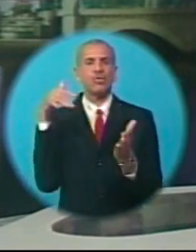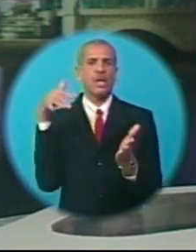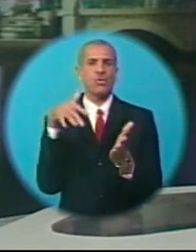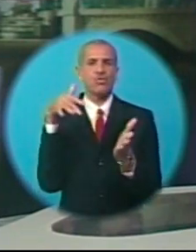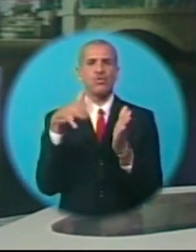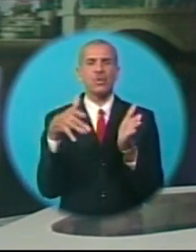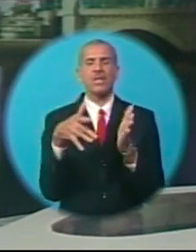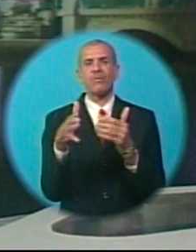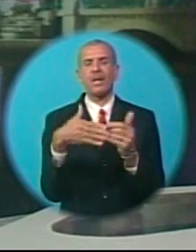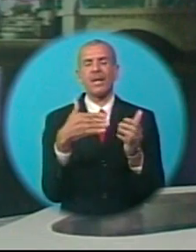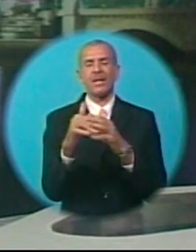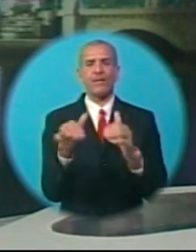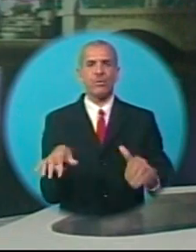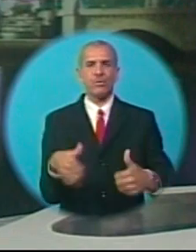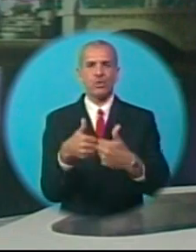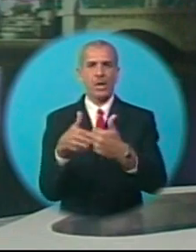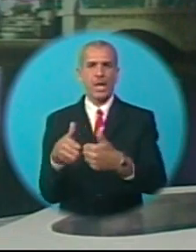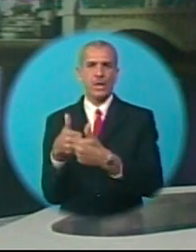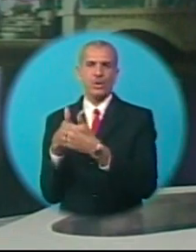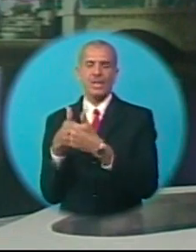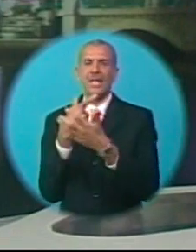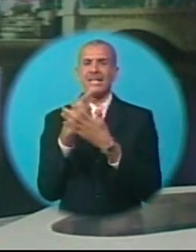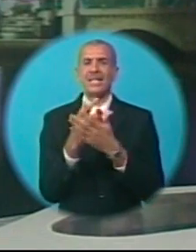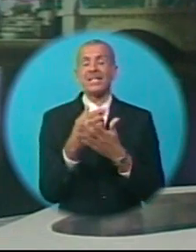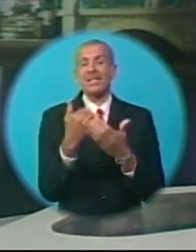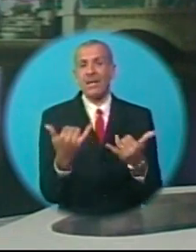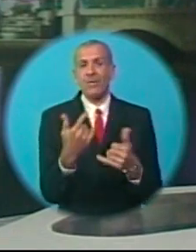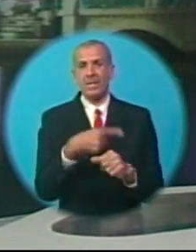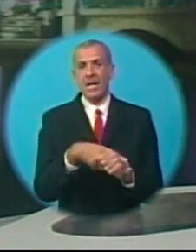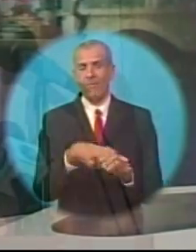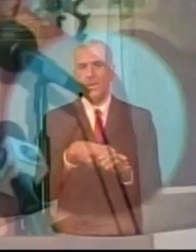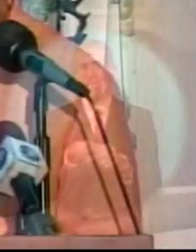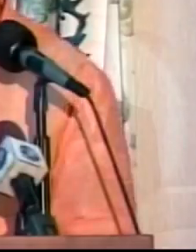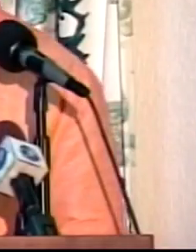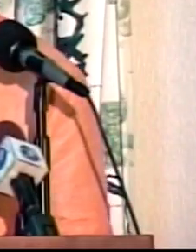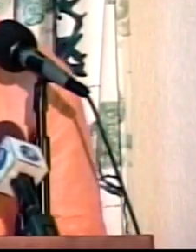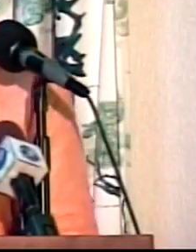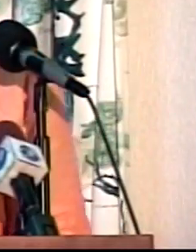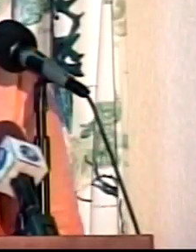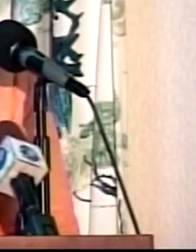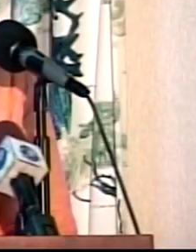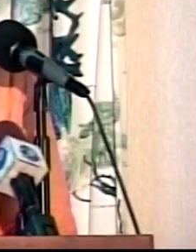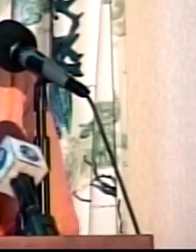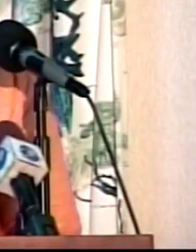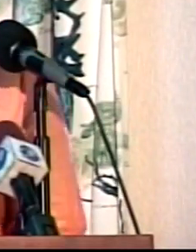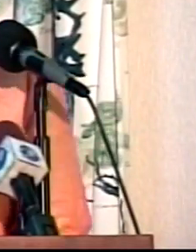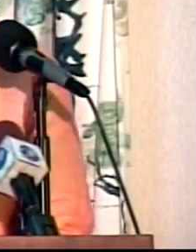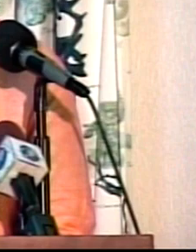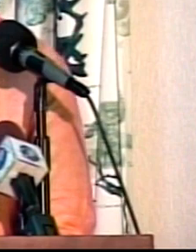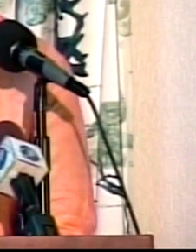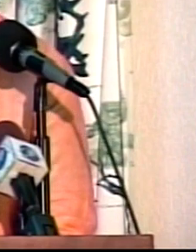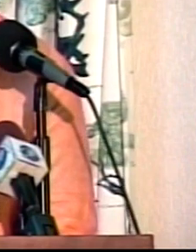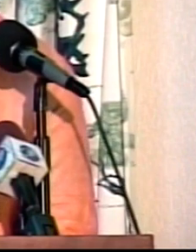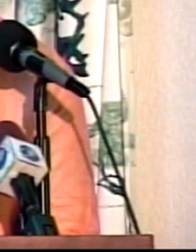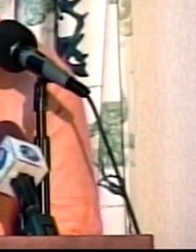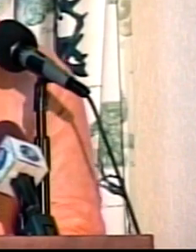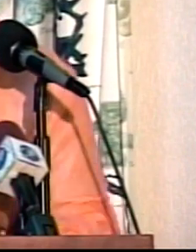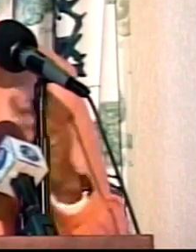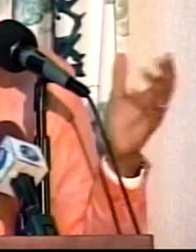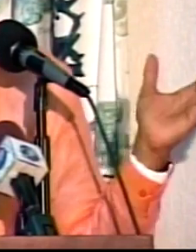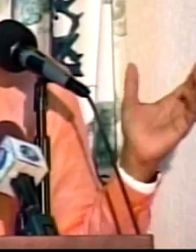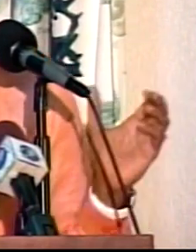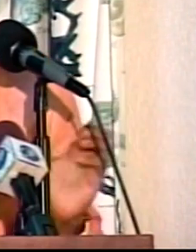in spite of the challenges. He says it's high time these hard-working civil servants, many of whom have been waiting for years,